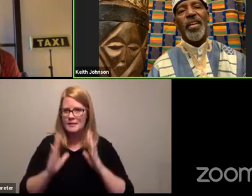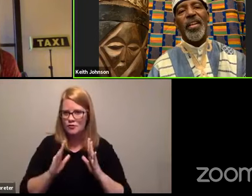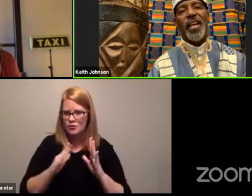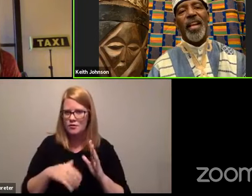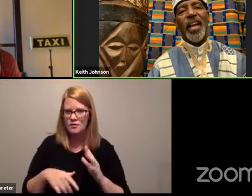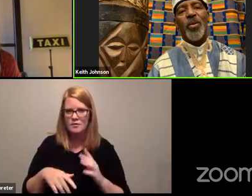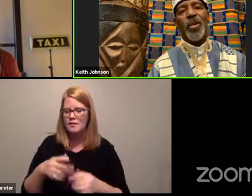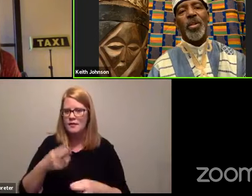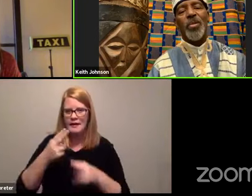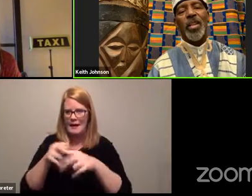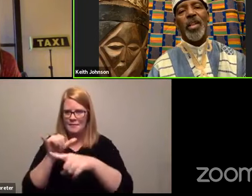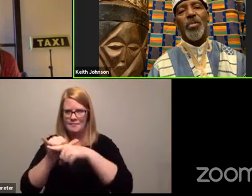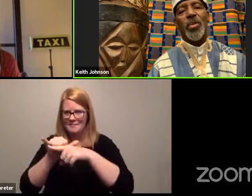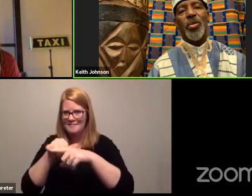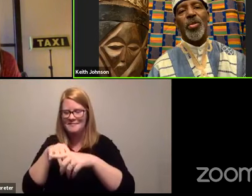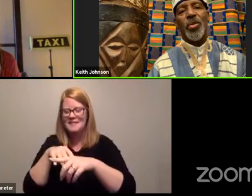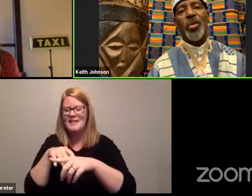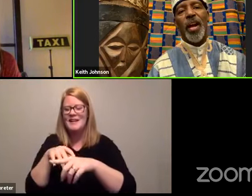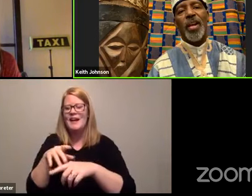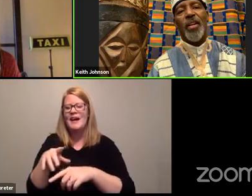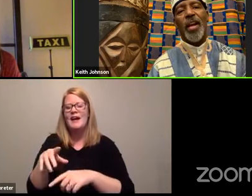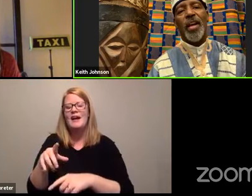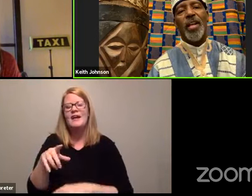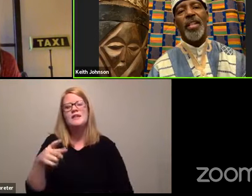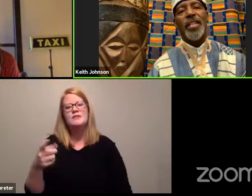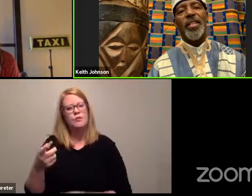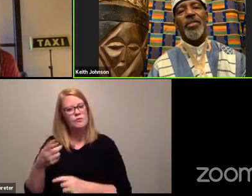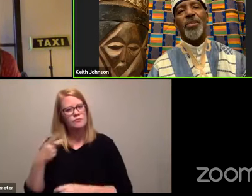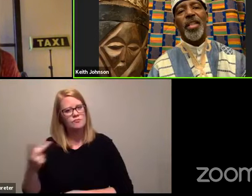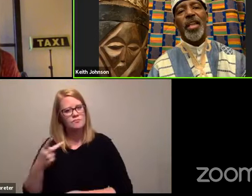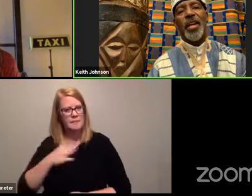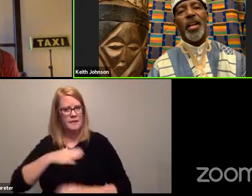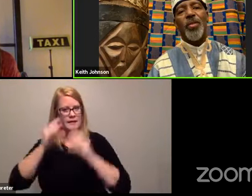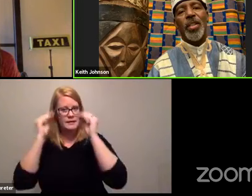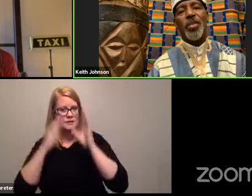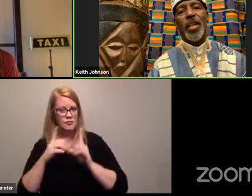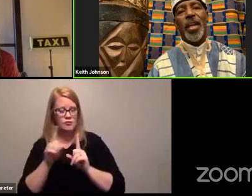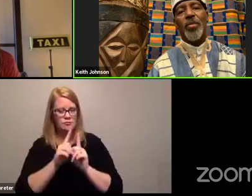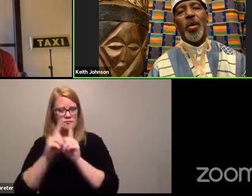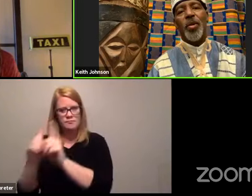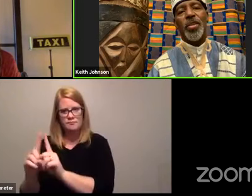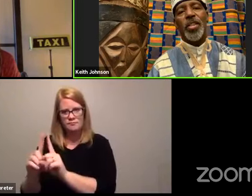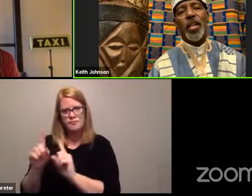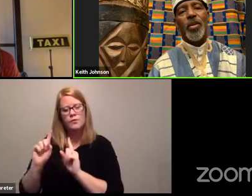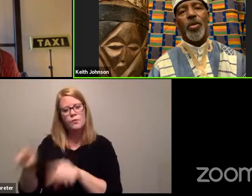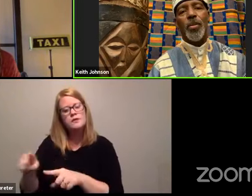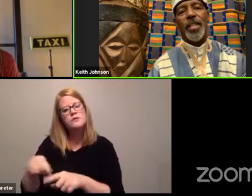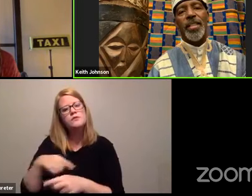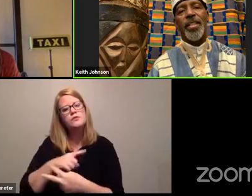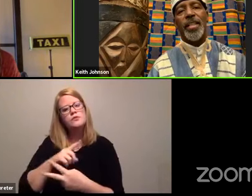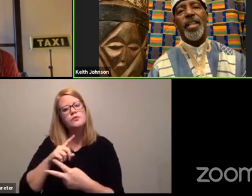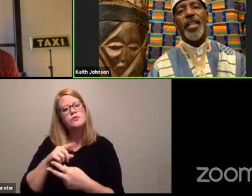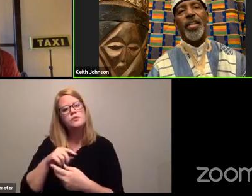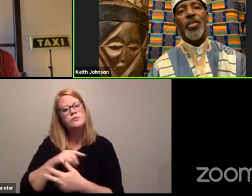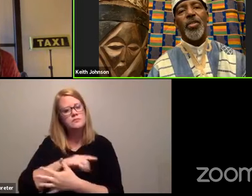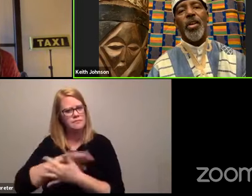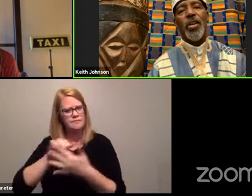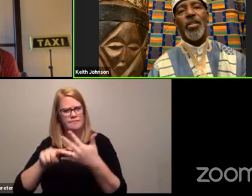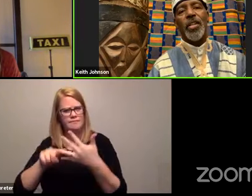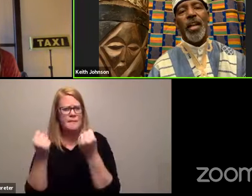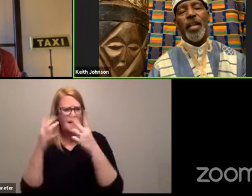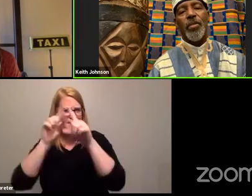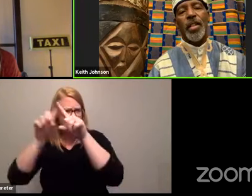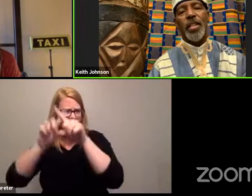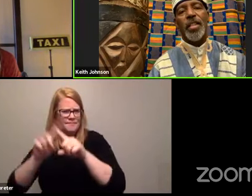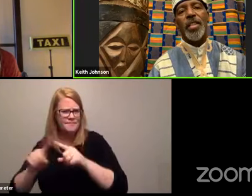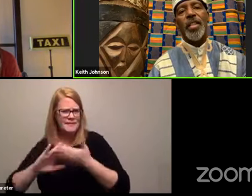Gagno, and I went with him to Accra. From there, I went to Cape Coast and Kumasi to learn